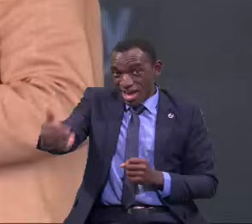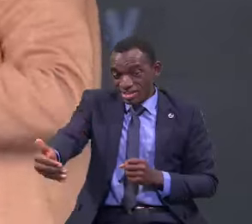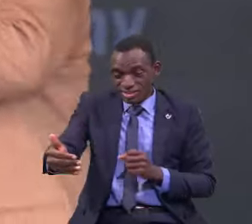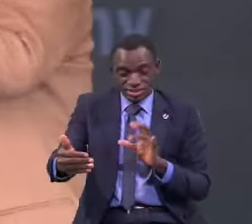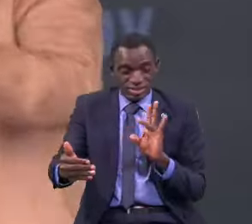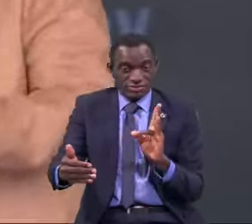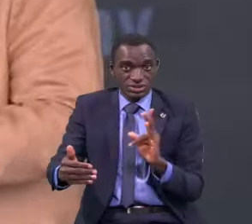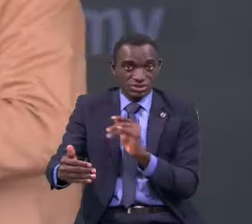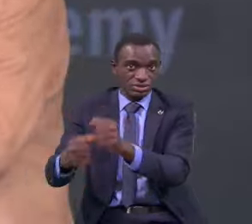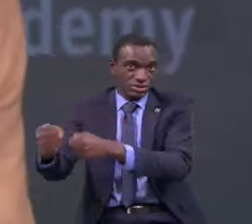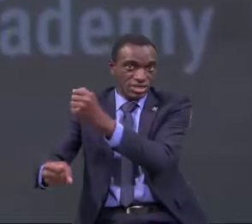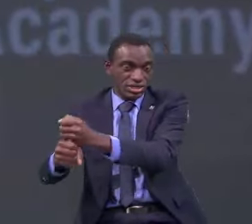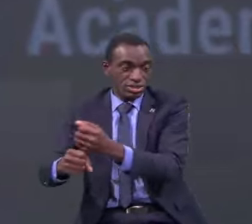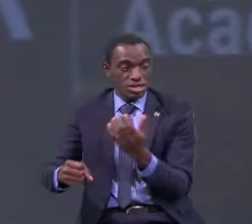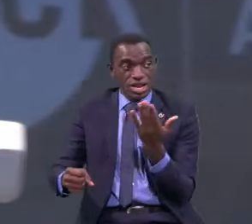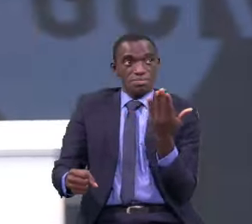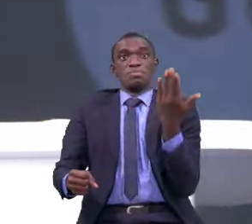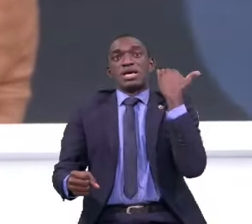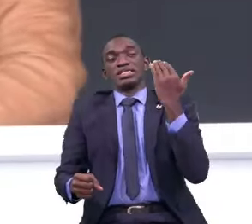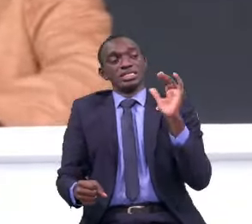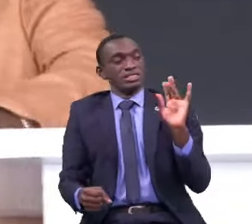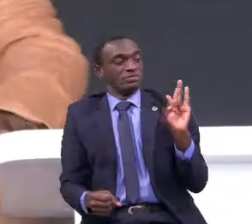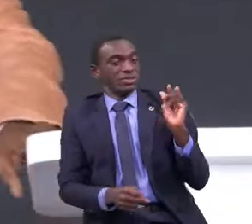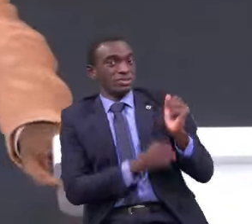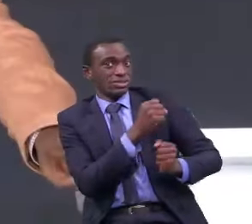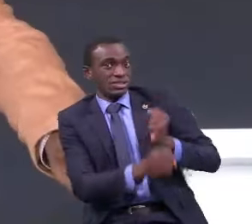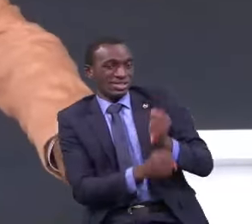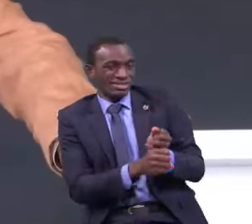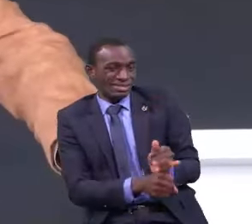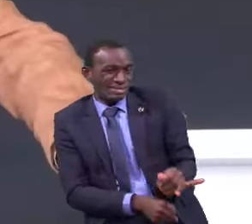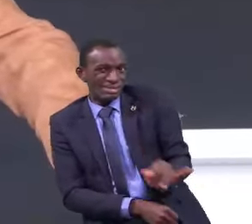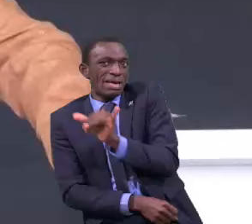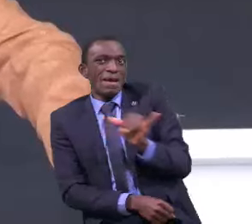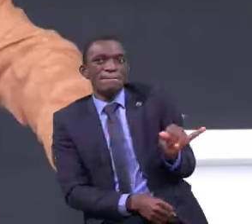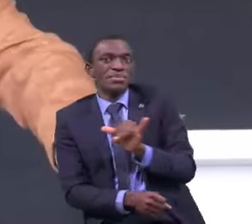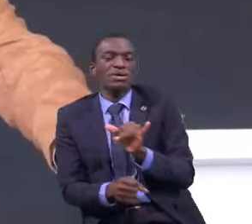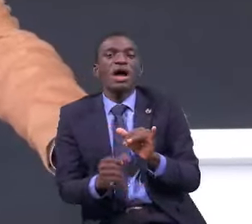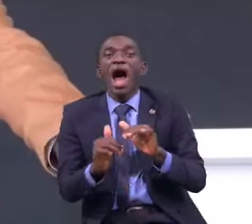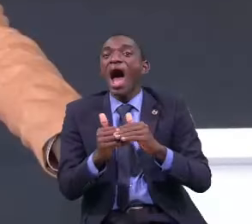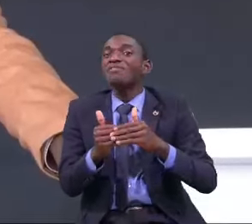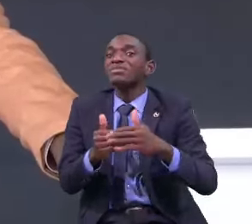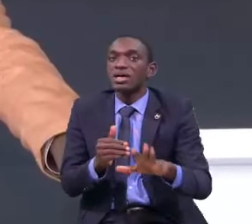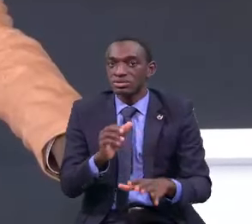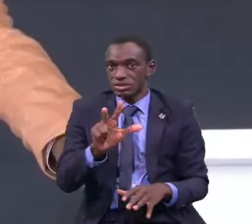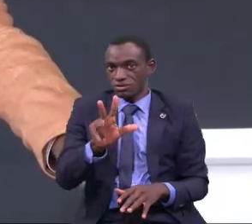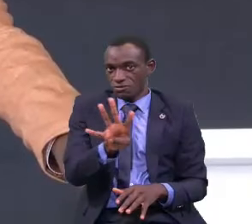spent the last 17 years, where will you be at 34, 35?